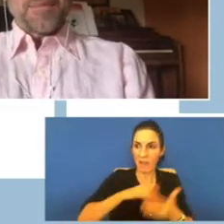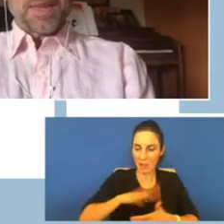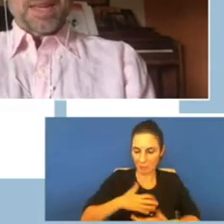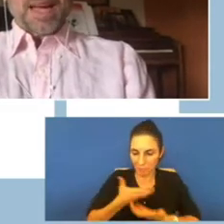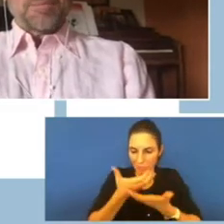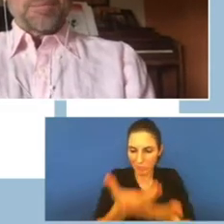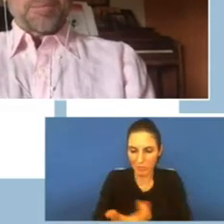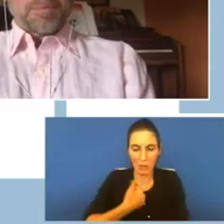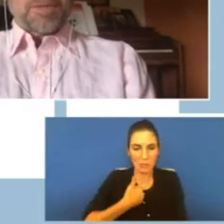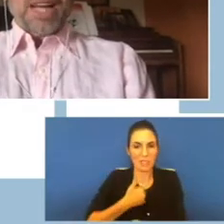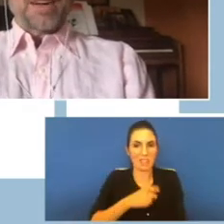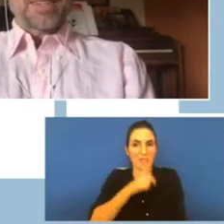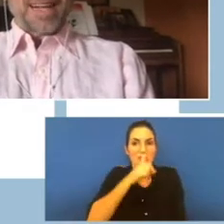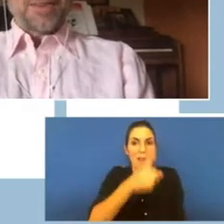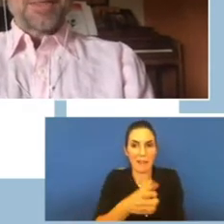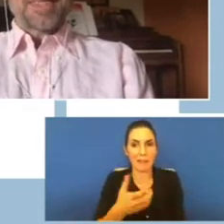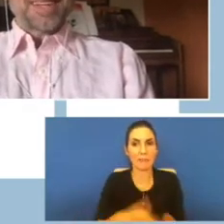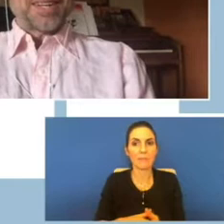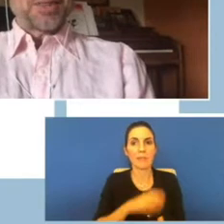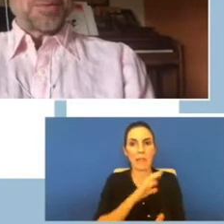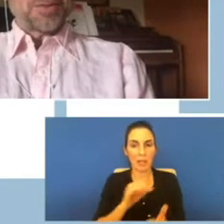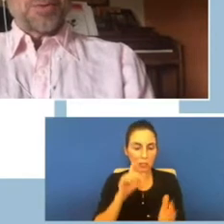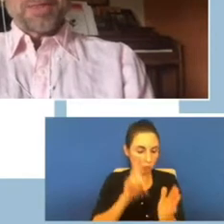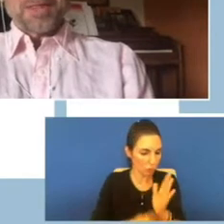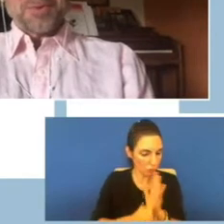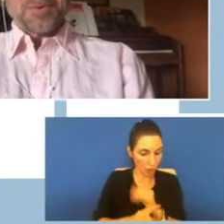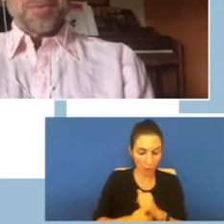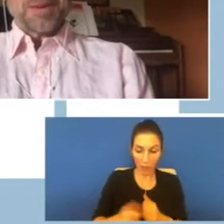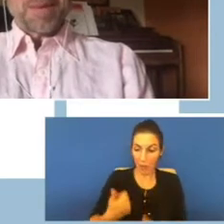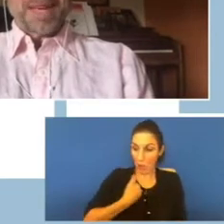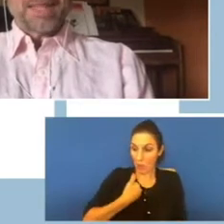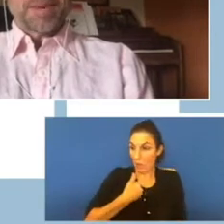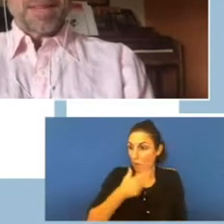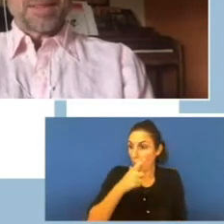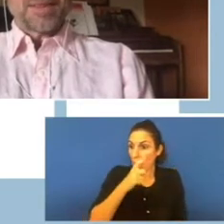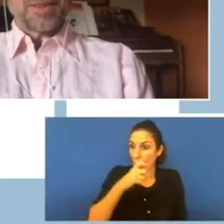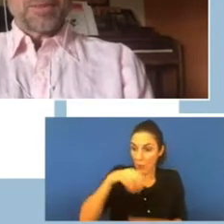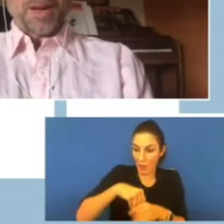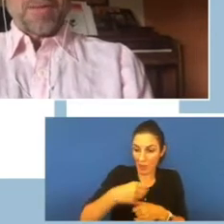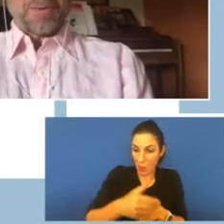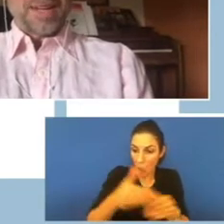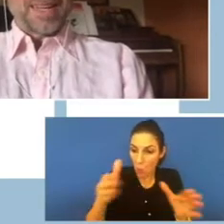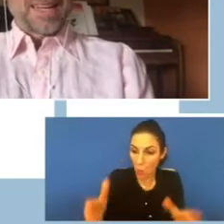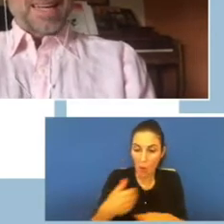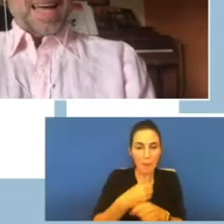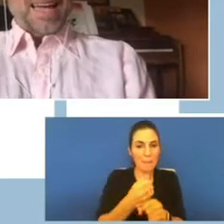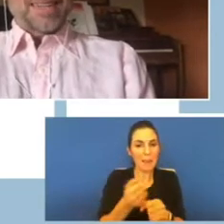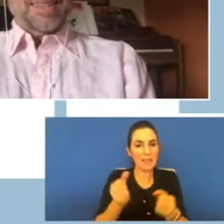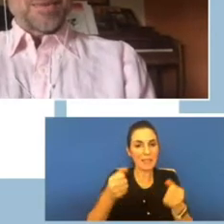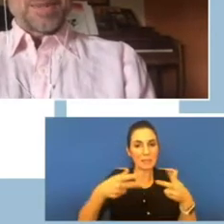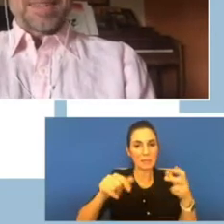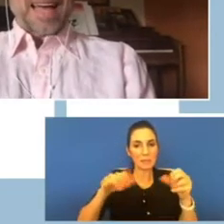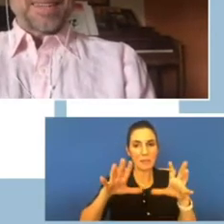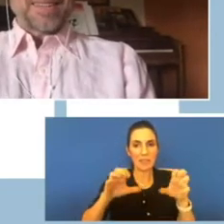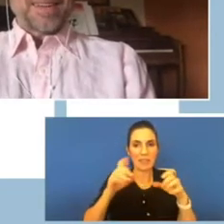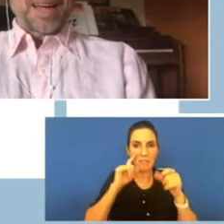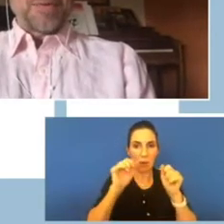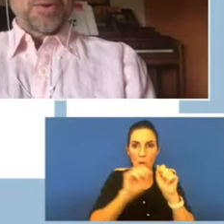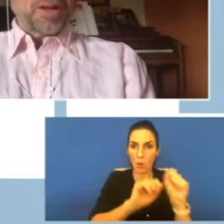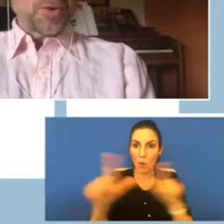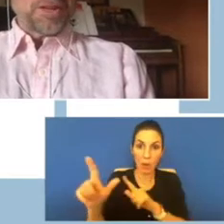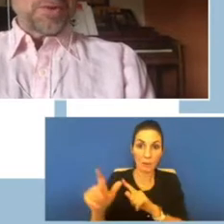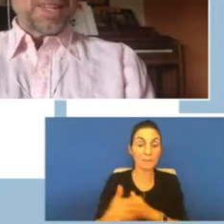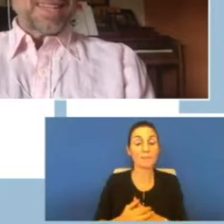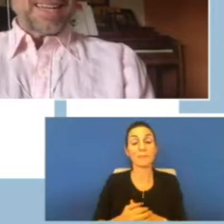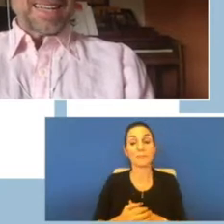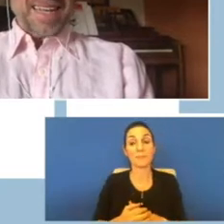and check ourselves in terms of who is in the room, making space for everyone. And with that,